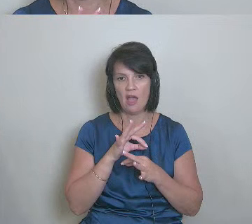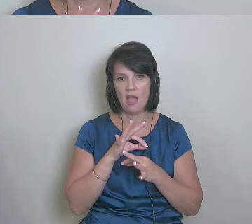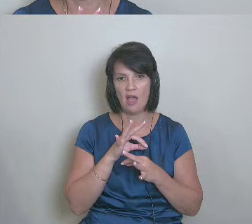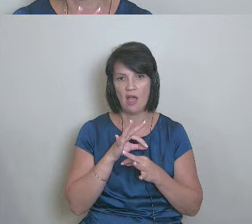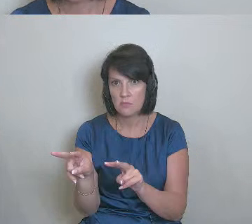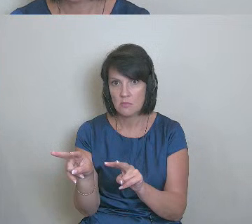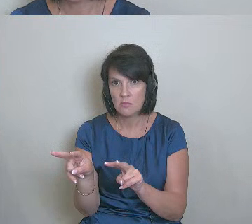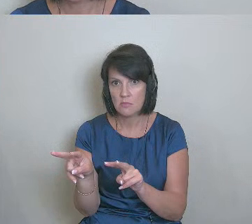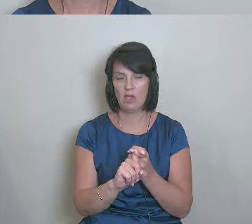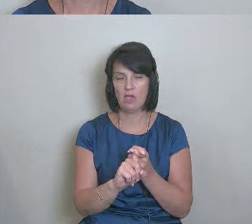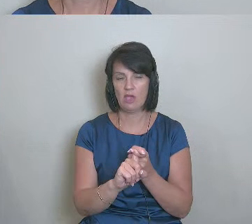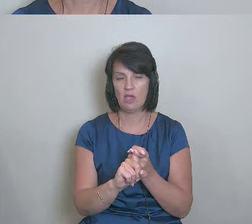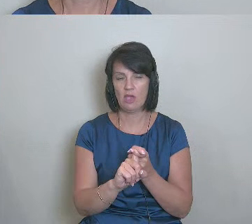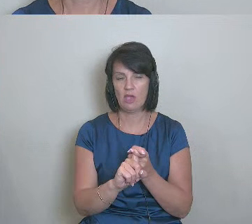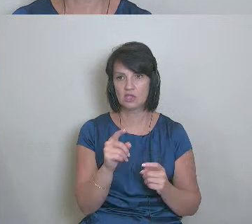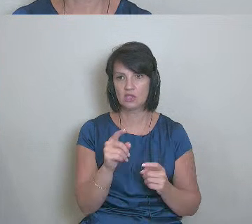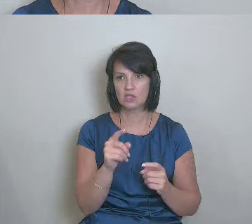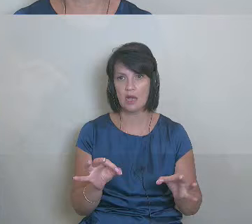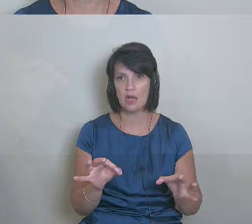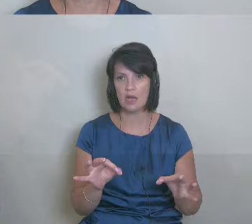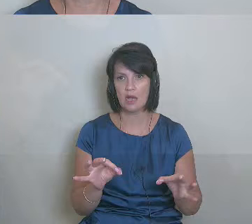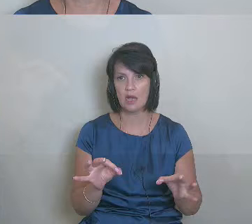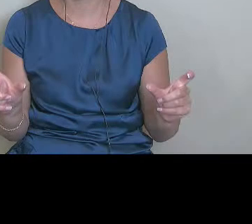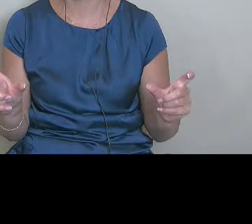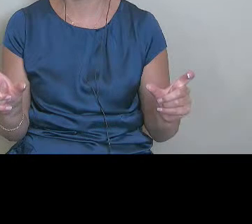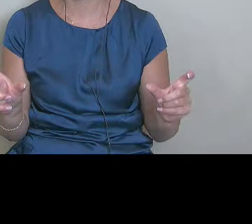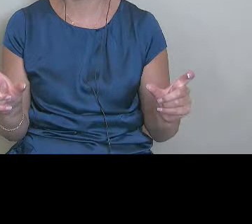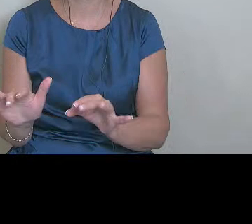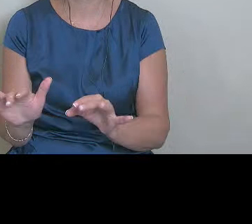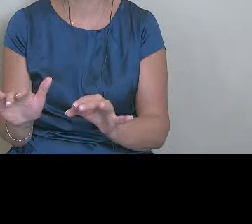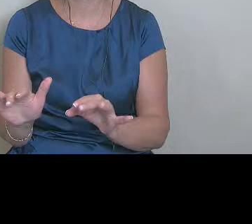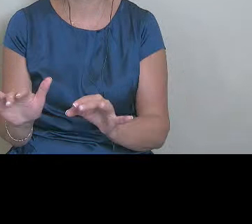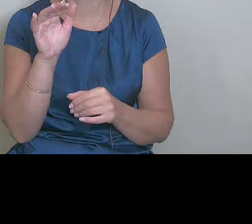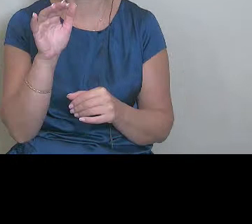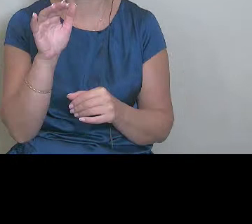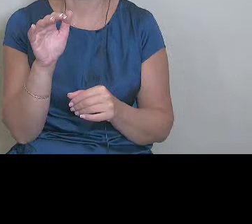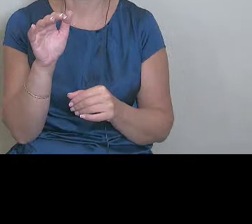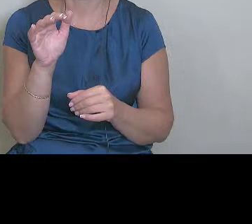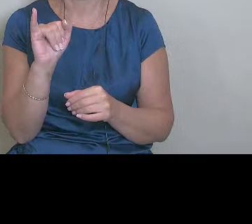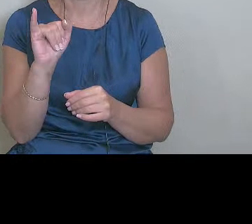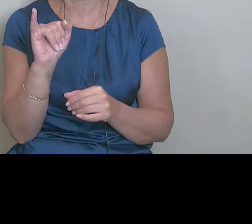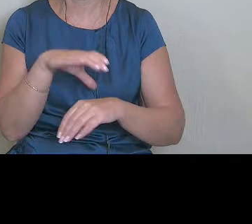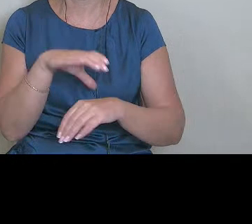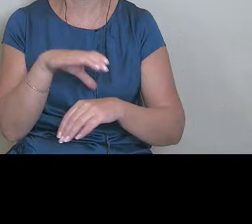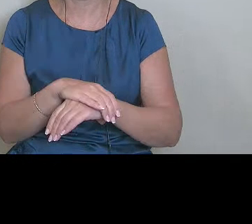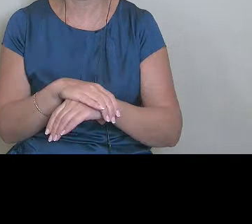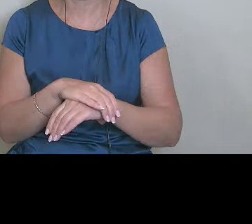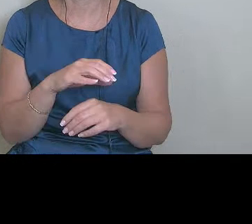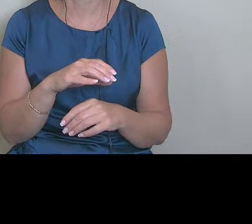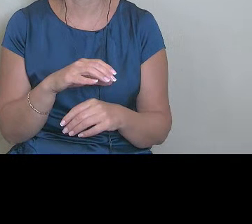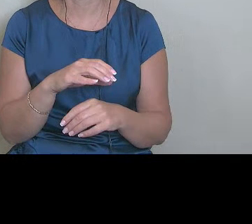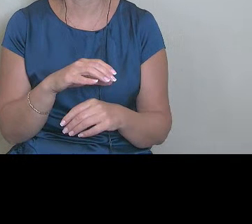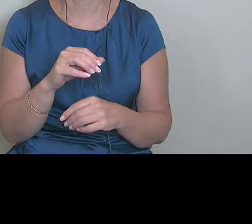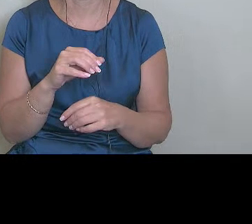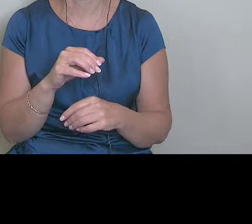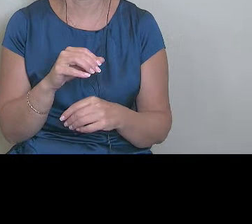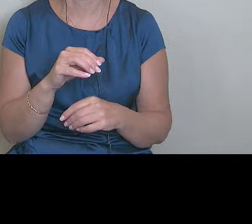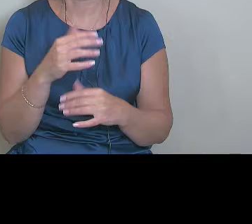observers. Maybe there should be additional rules formulated in accordance with the quarantine measures.